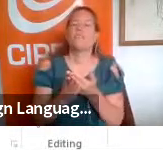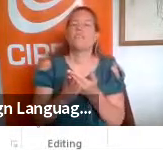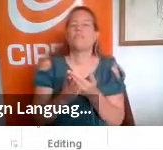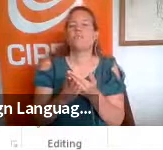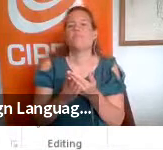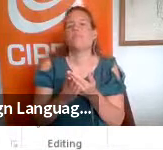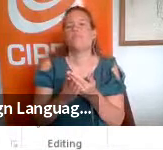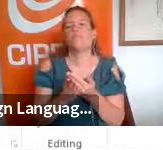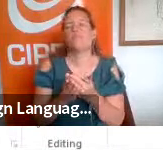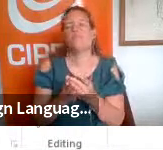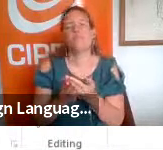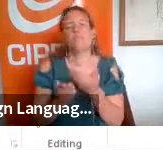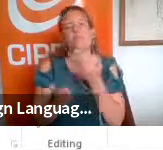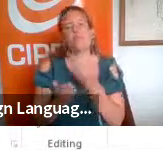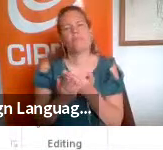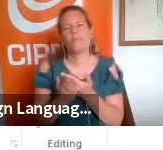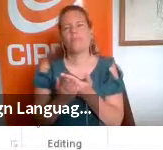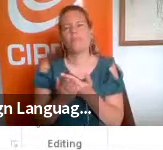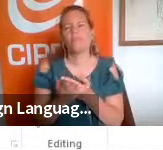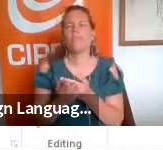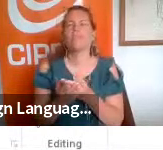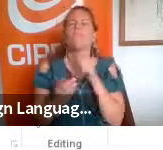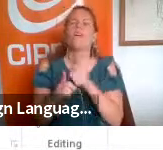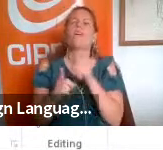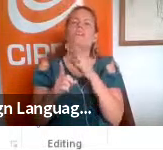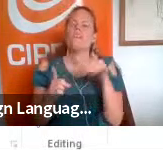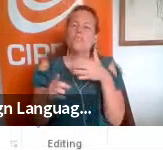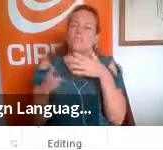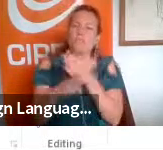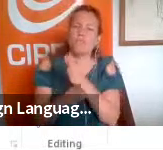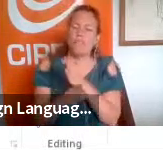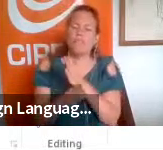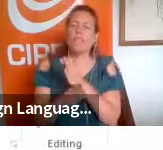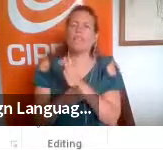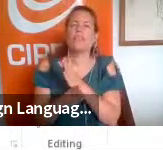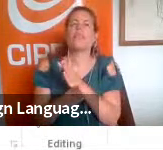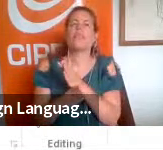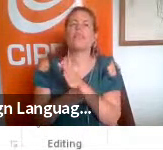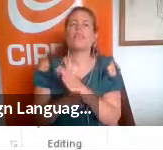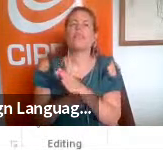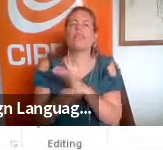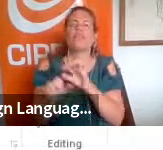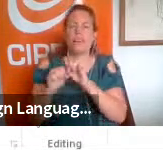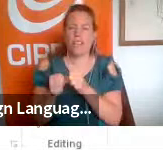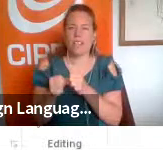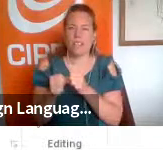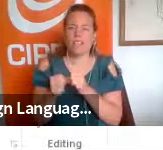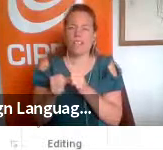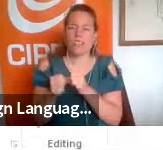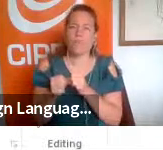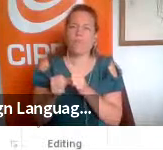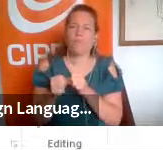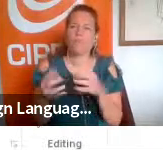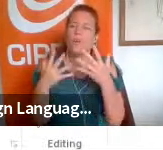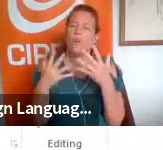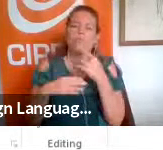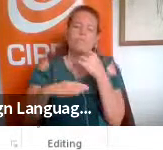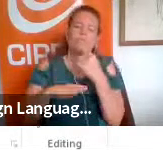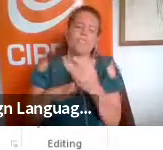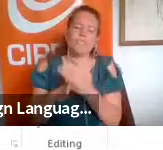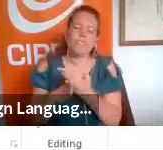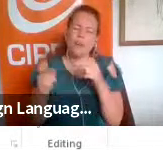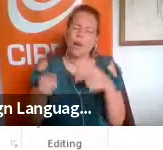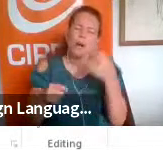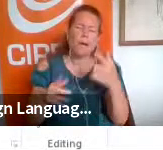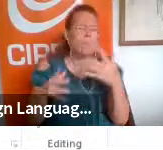just to make a case for digital rights violations. Oftentimes we speak about digital rights violations are on the